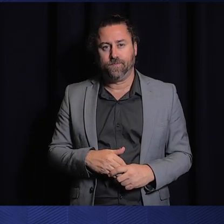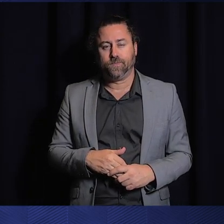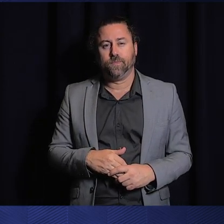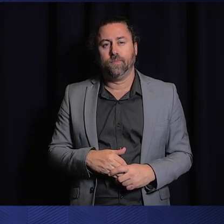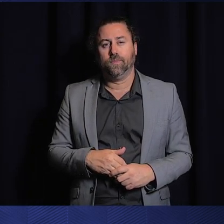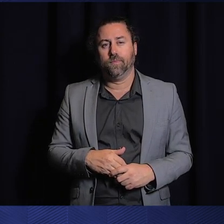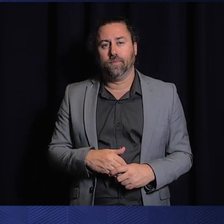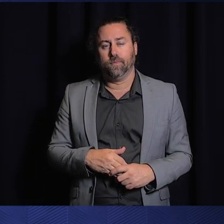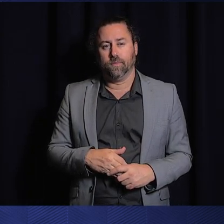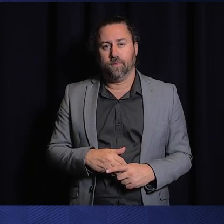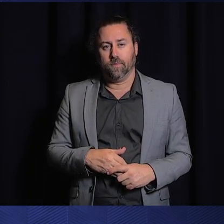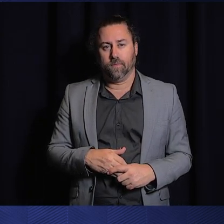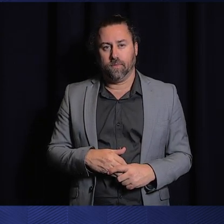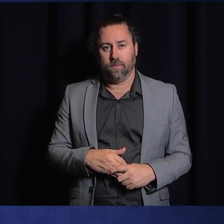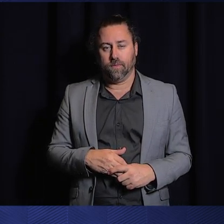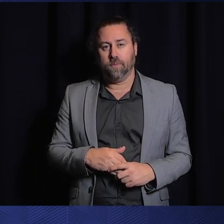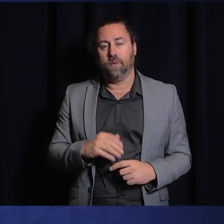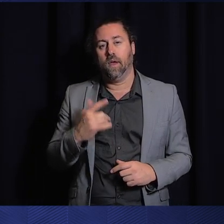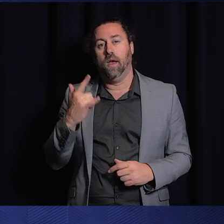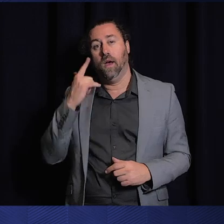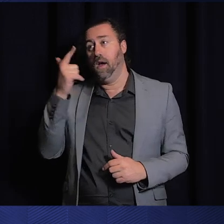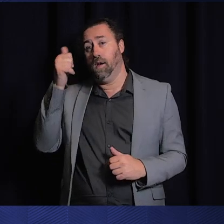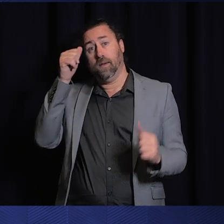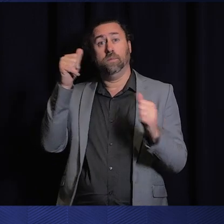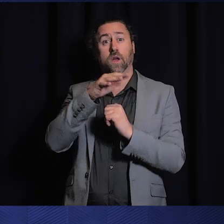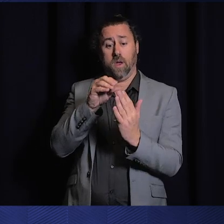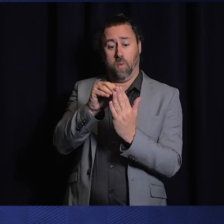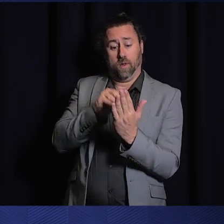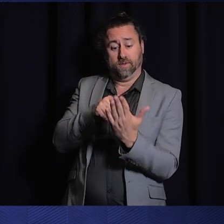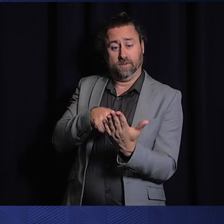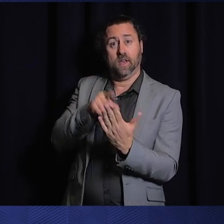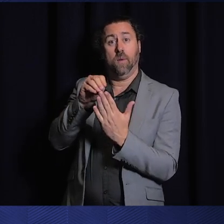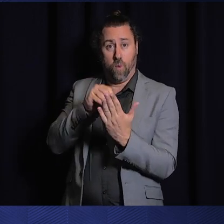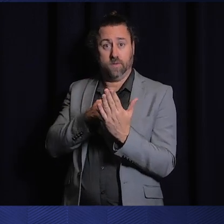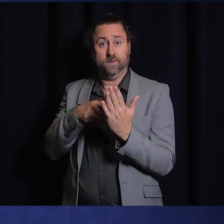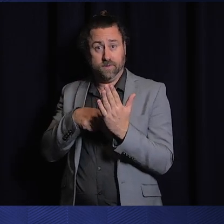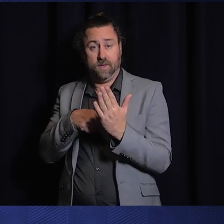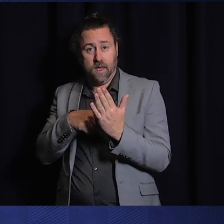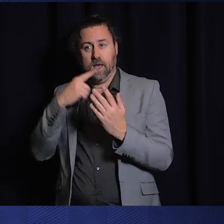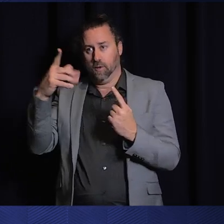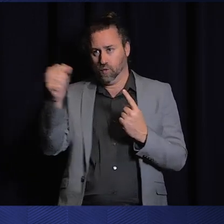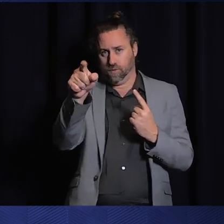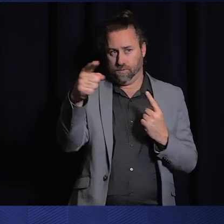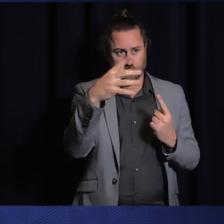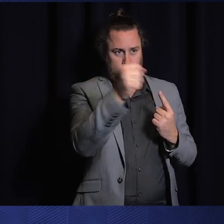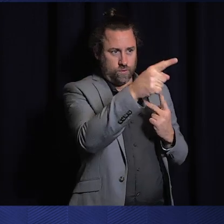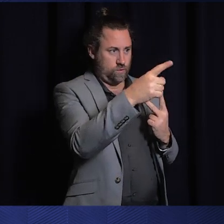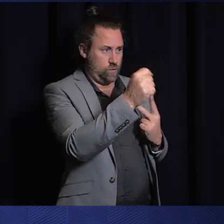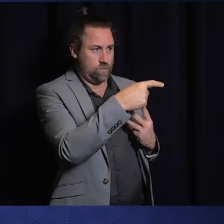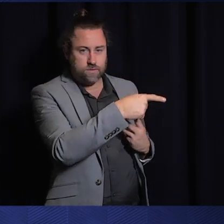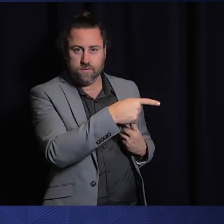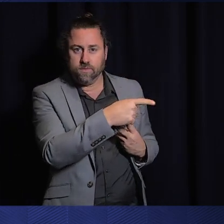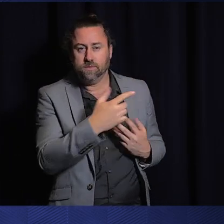policy imperative to systematically integrate considerations of displacement into national